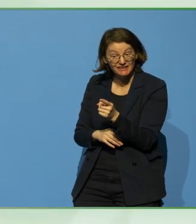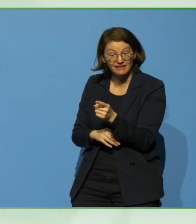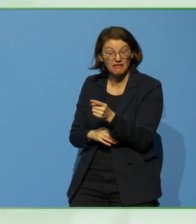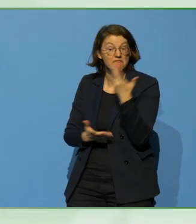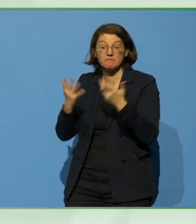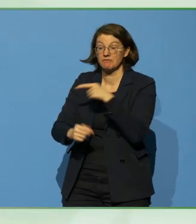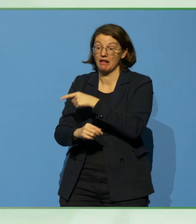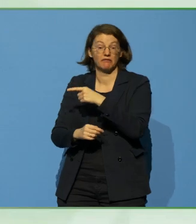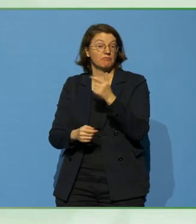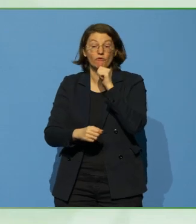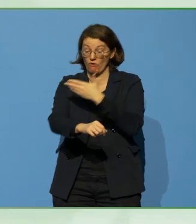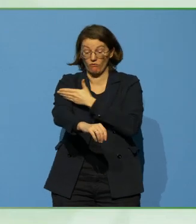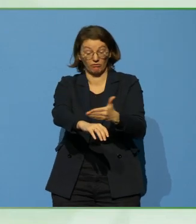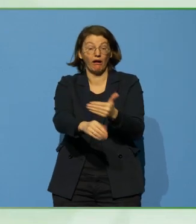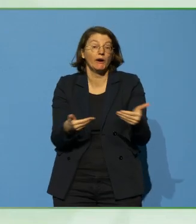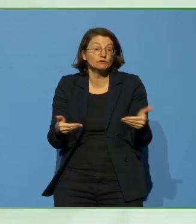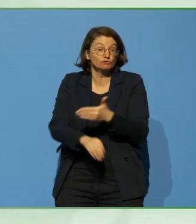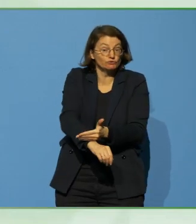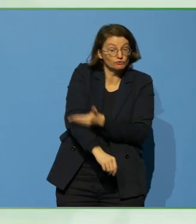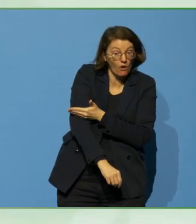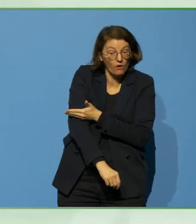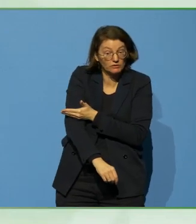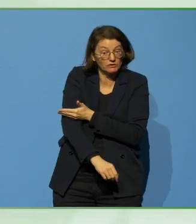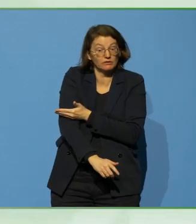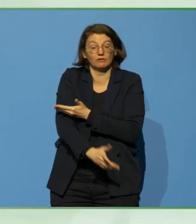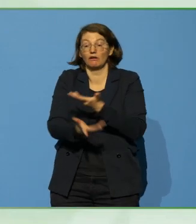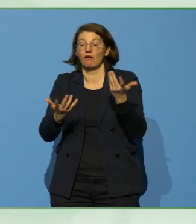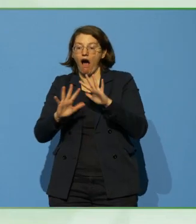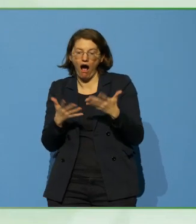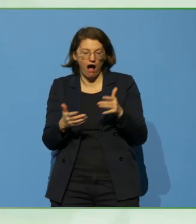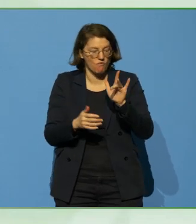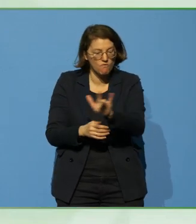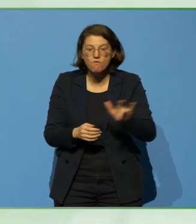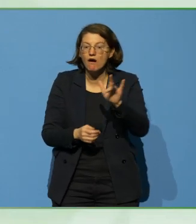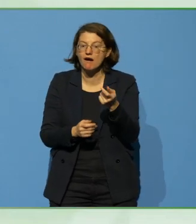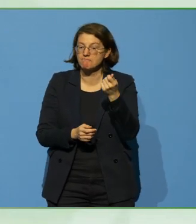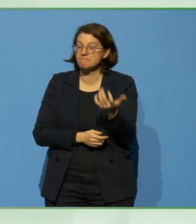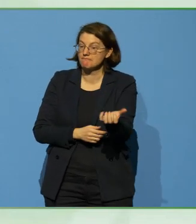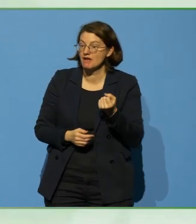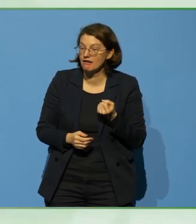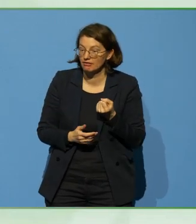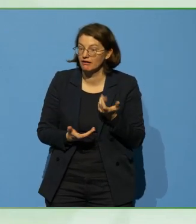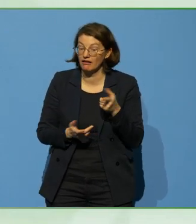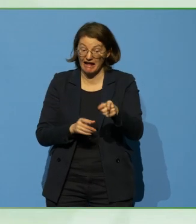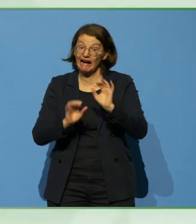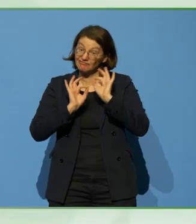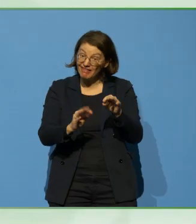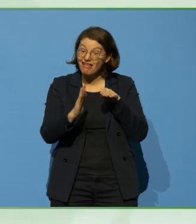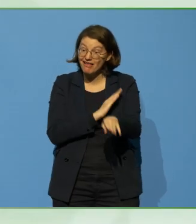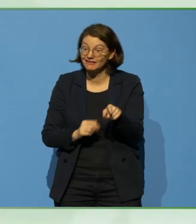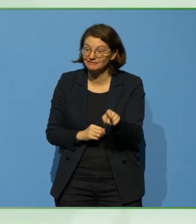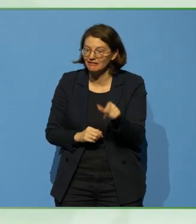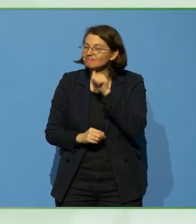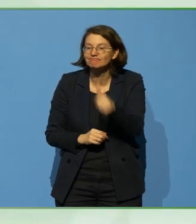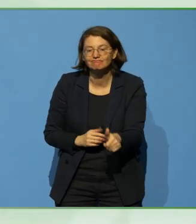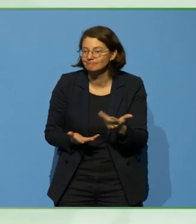those terminals are not clearly, not easily accessible through just moving there.